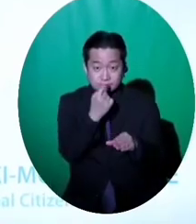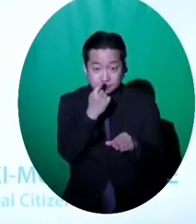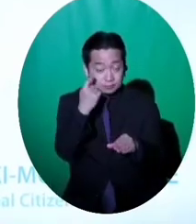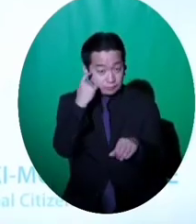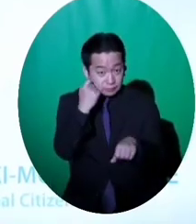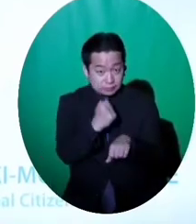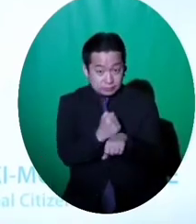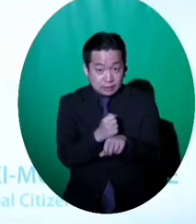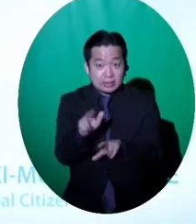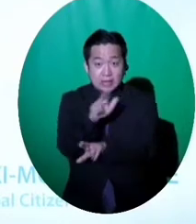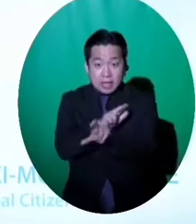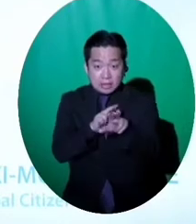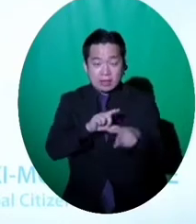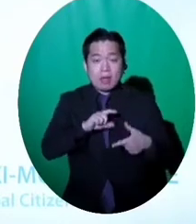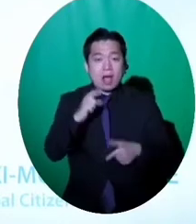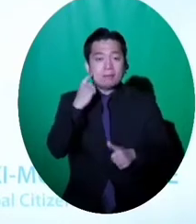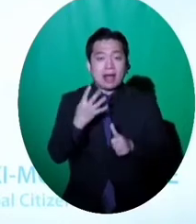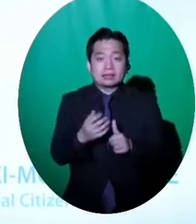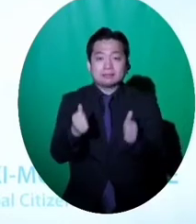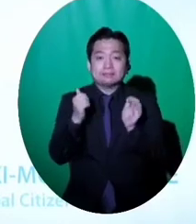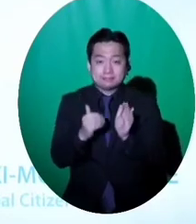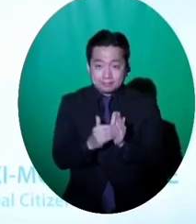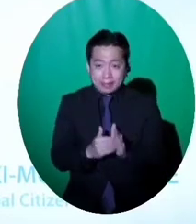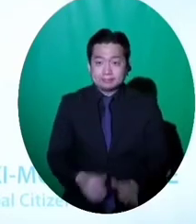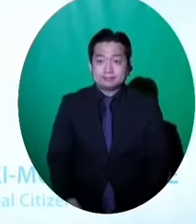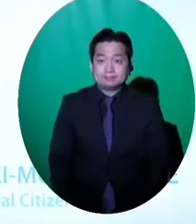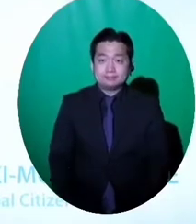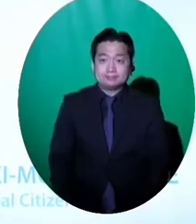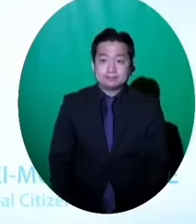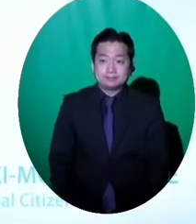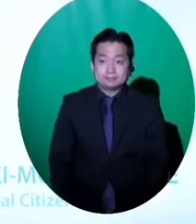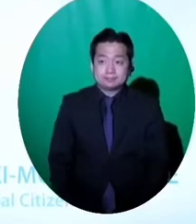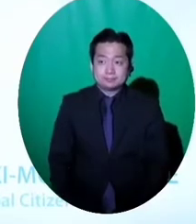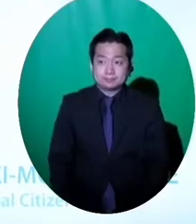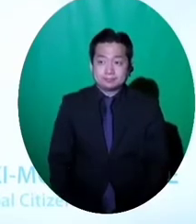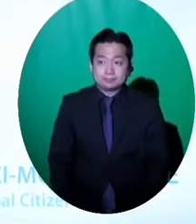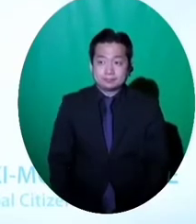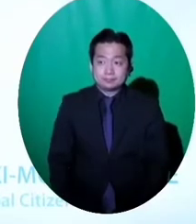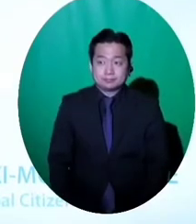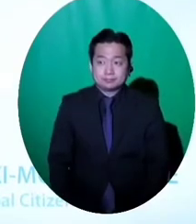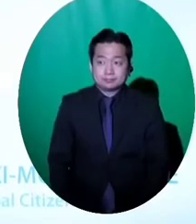Prize for Democracy. Hello, Professor.